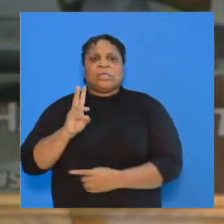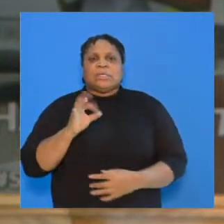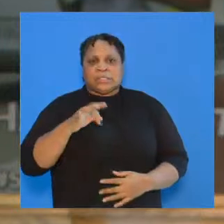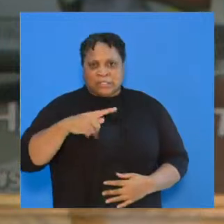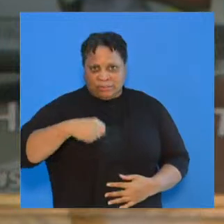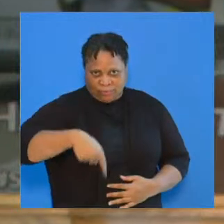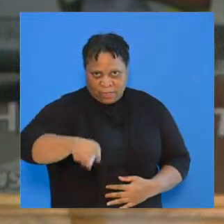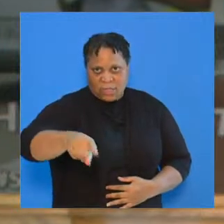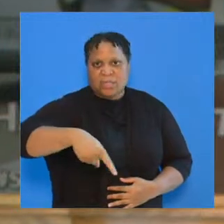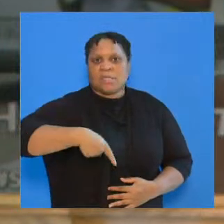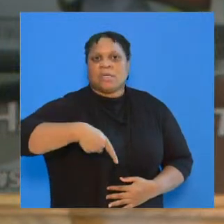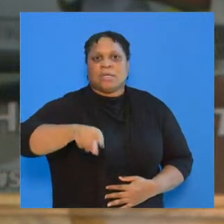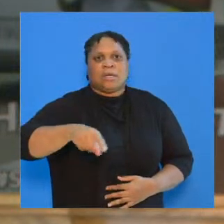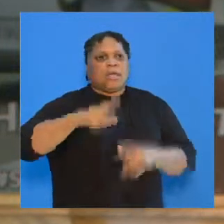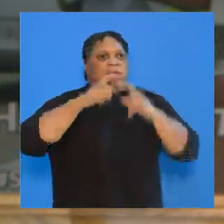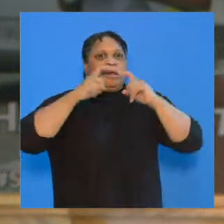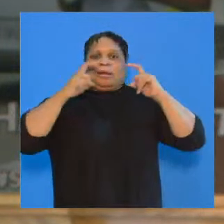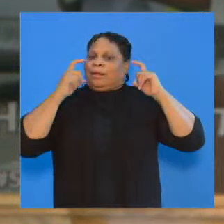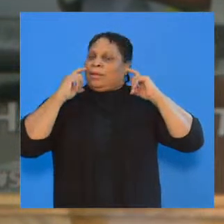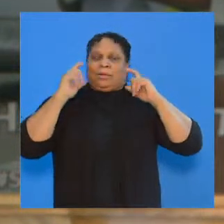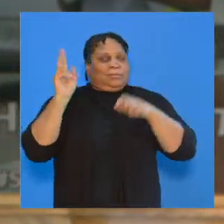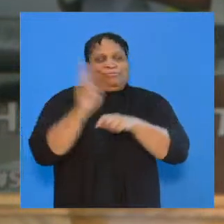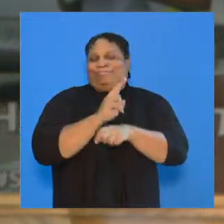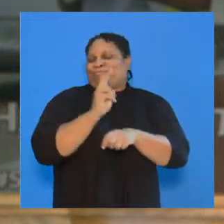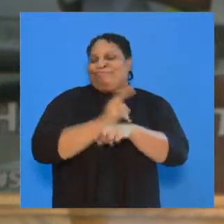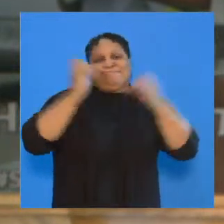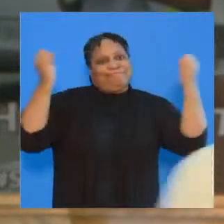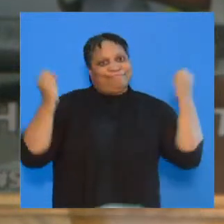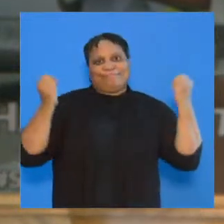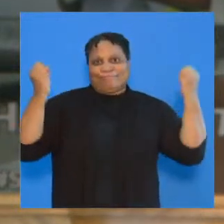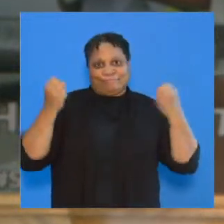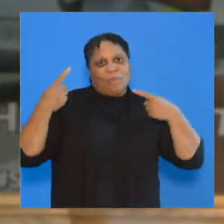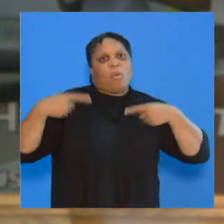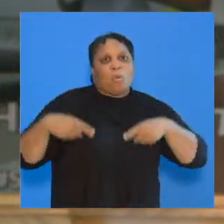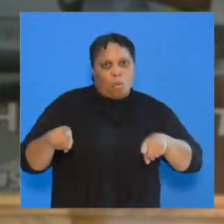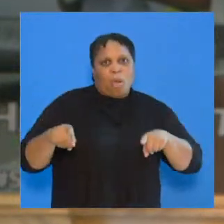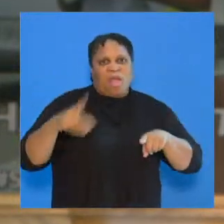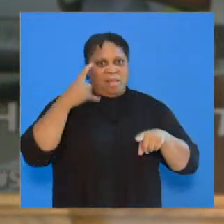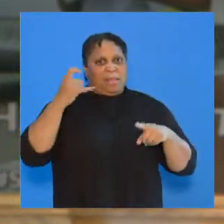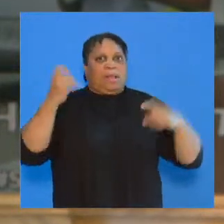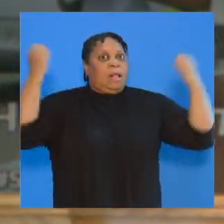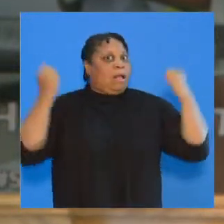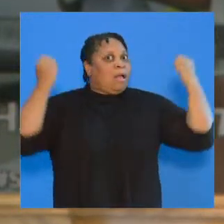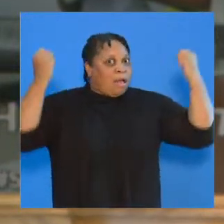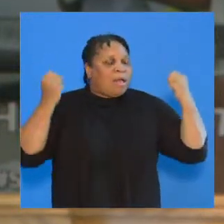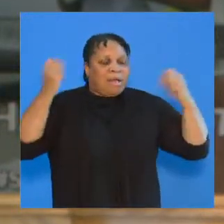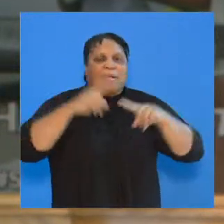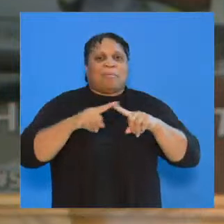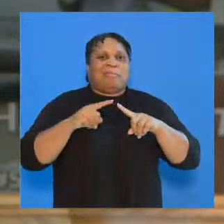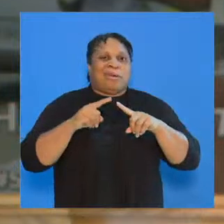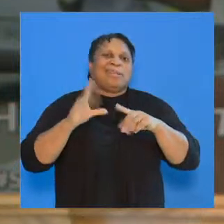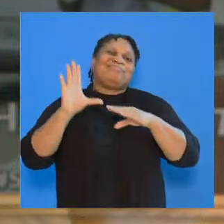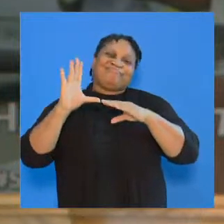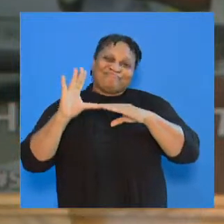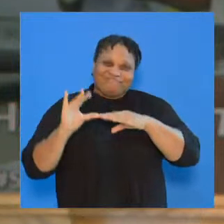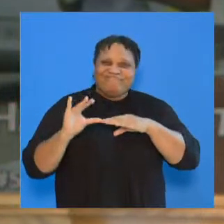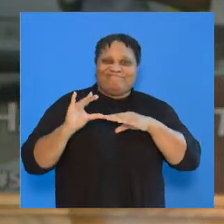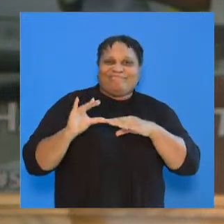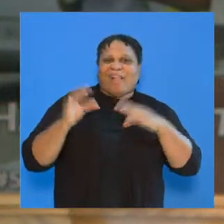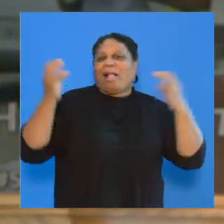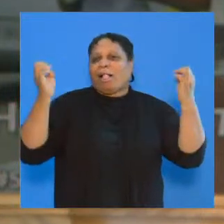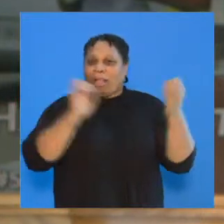themselves. Masks should not be worn during gym activities of high exertion. However, for lower intensity